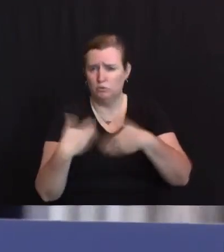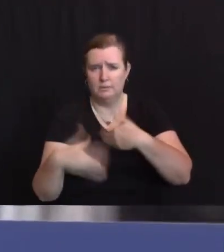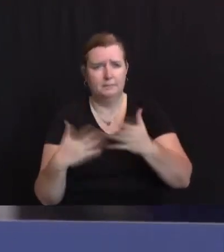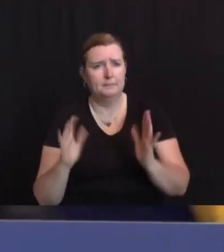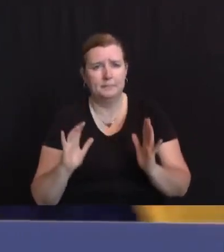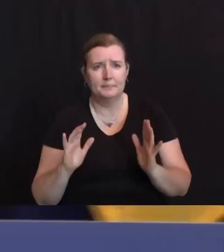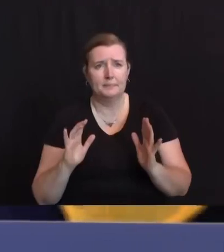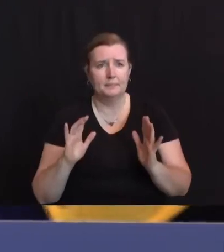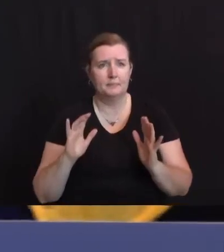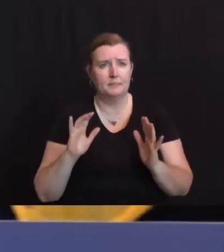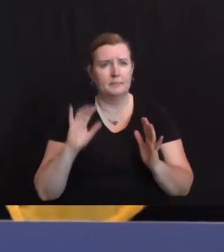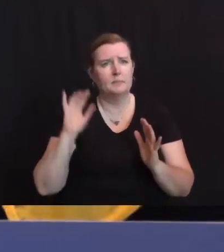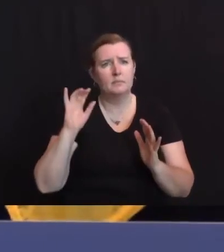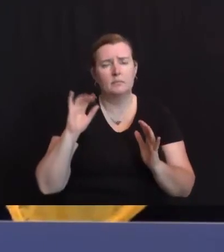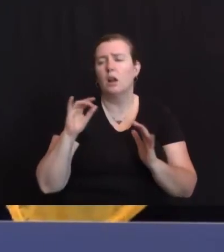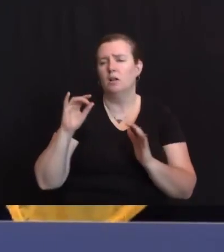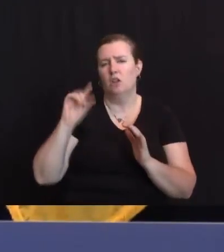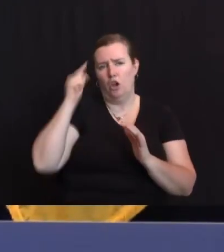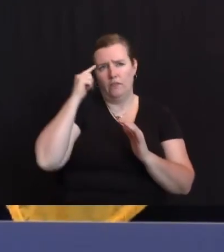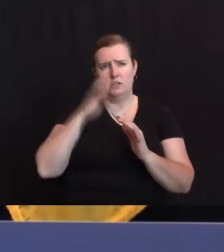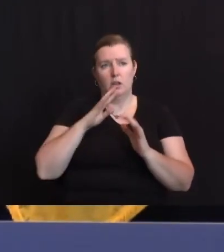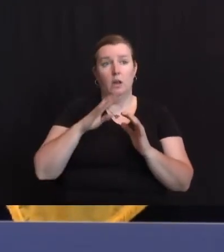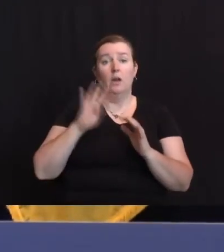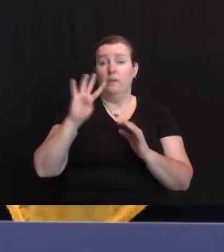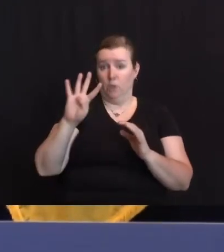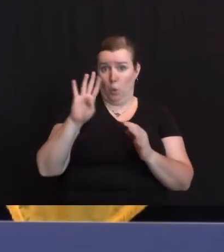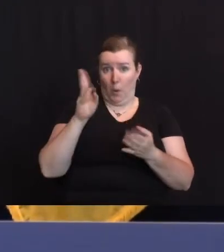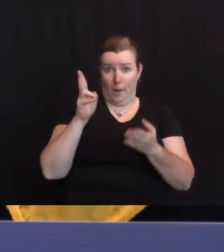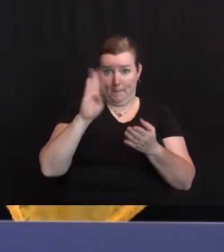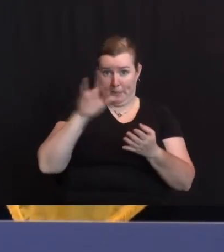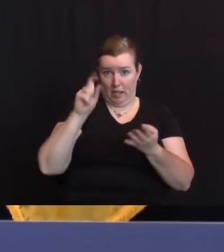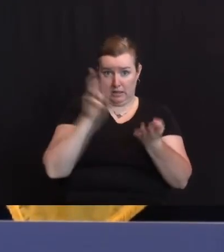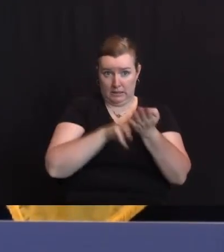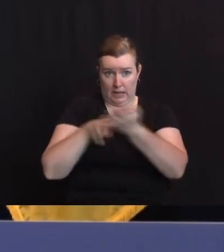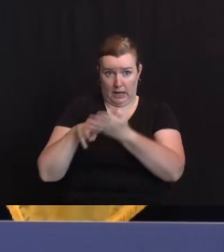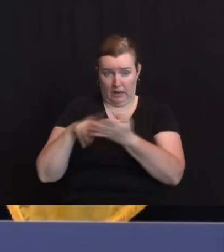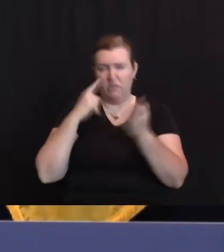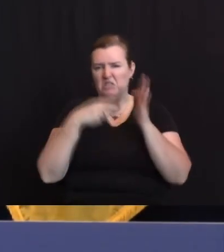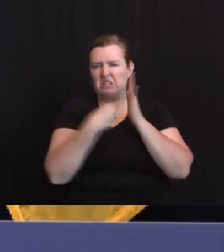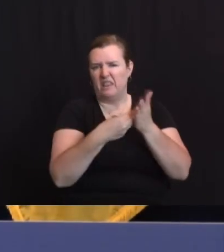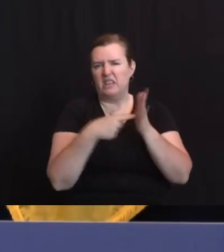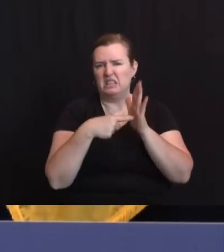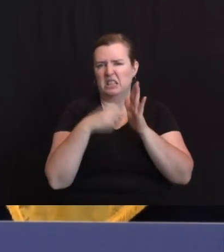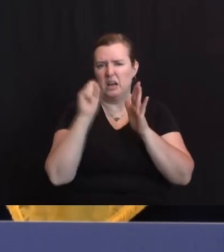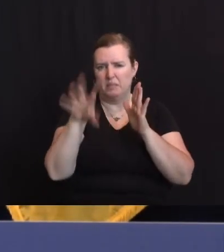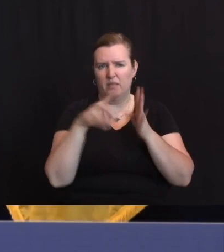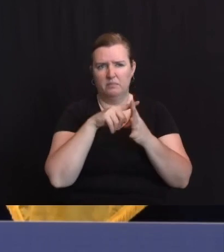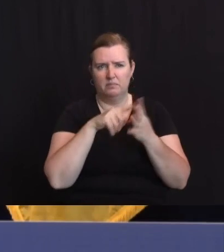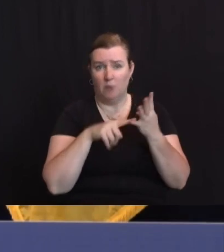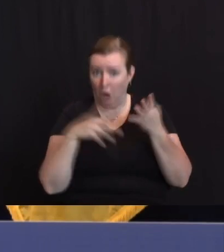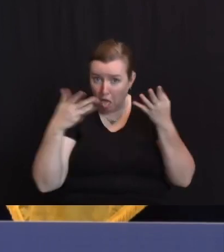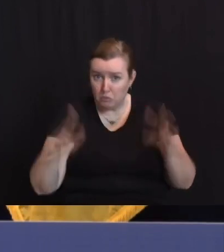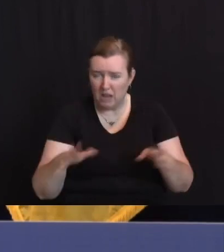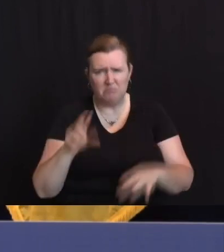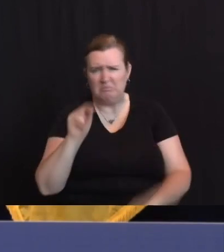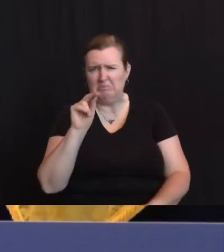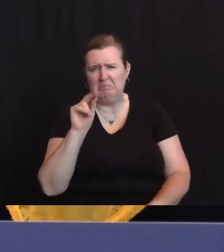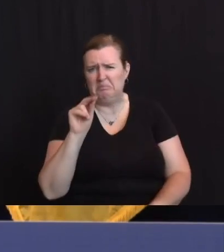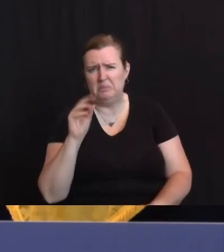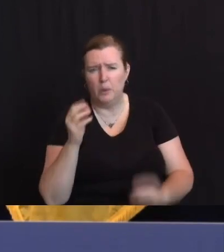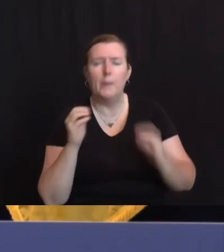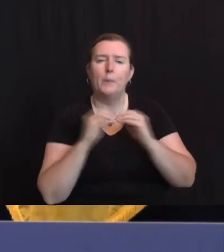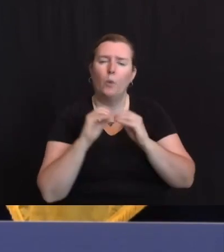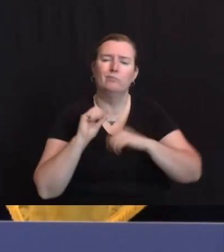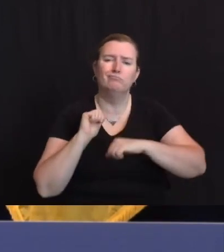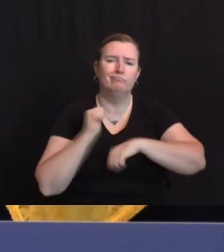thing. The 4 bills we're going to sign are examples of this. They're not the only examples. Okay, we're establishing an ops center.